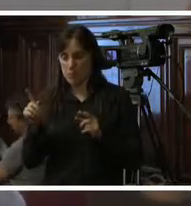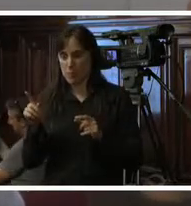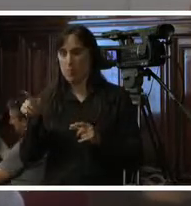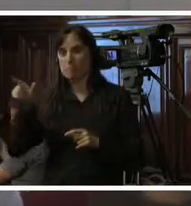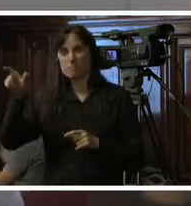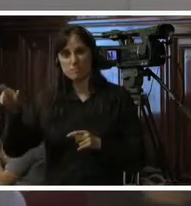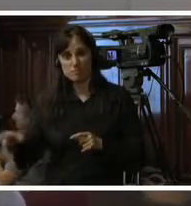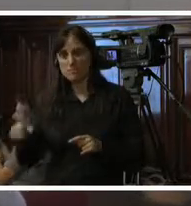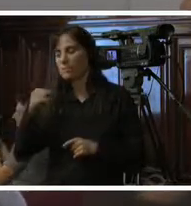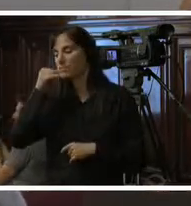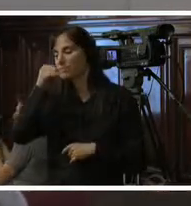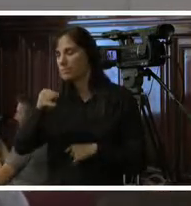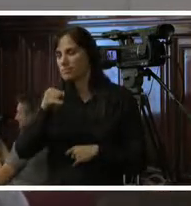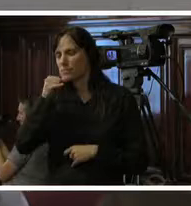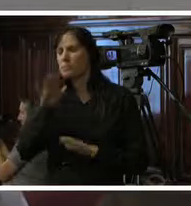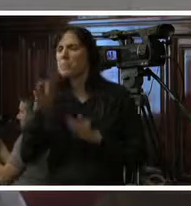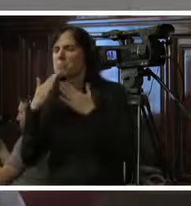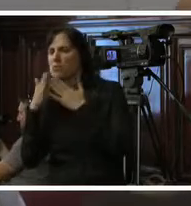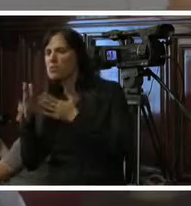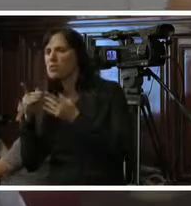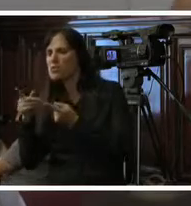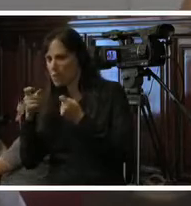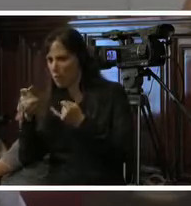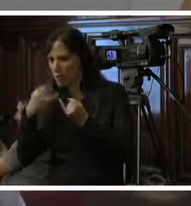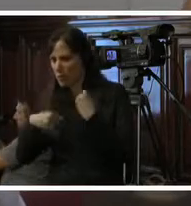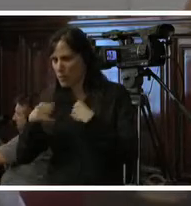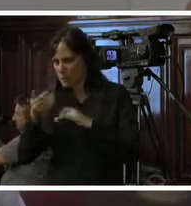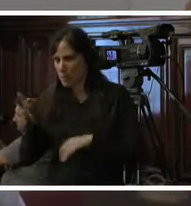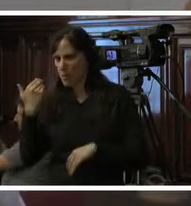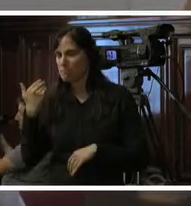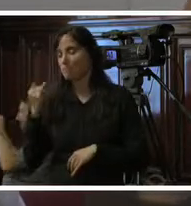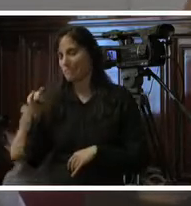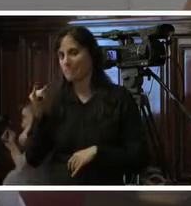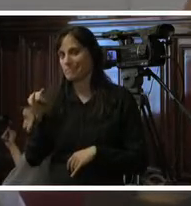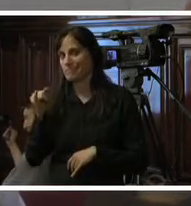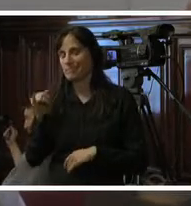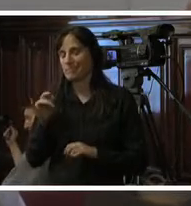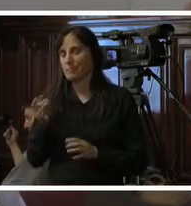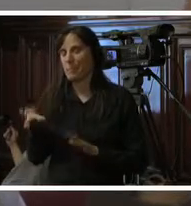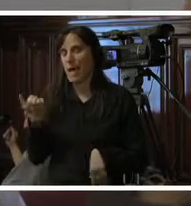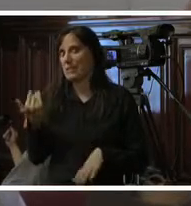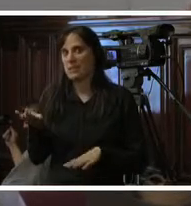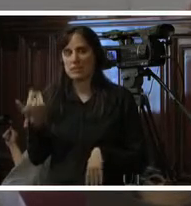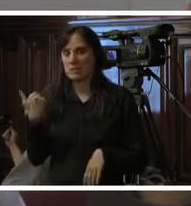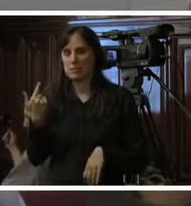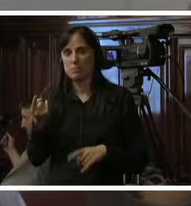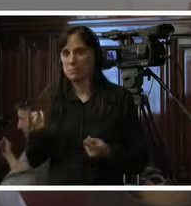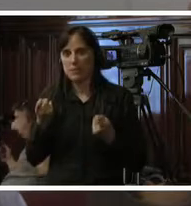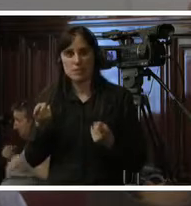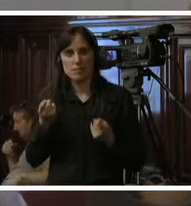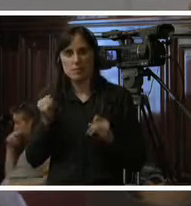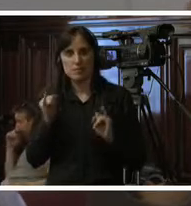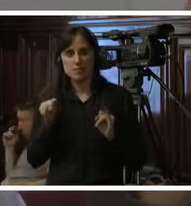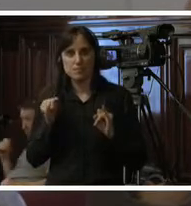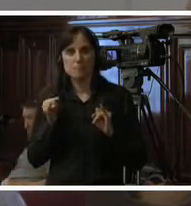need more information clearly about this matter. And in